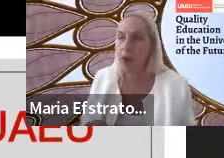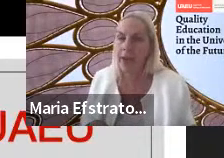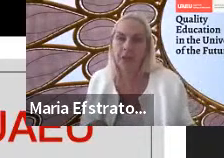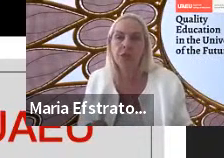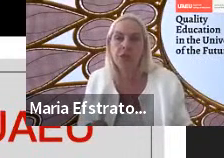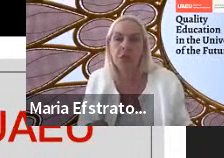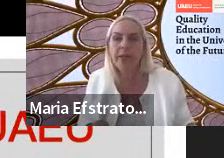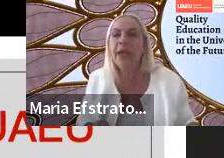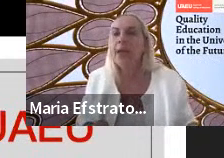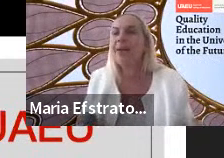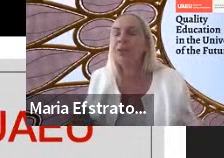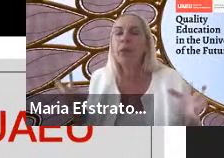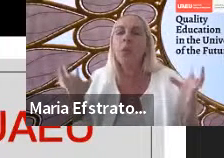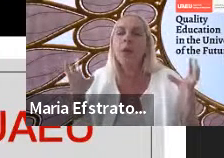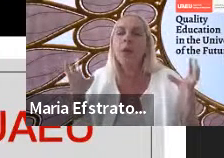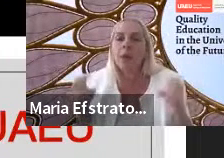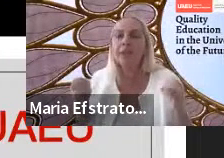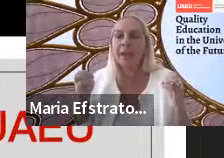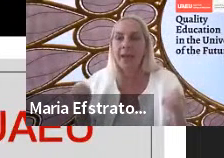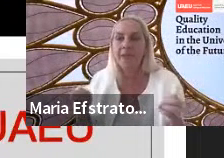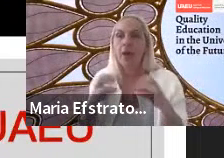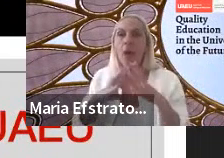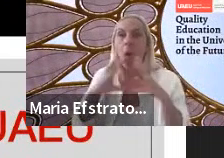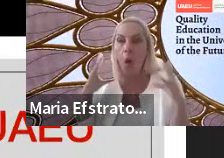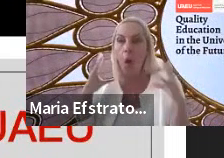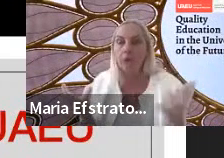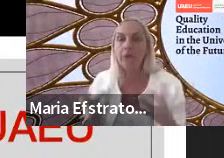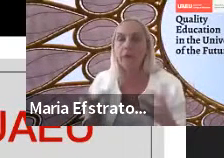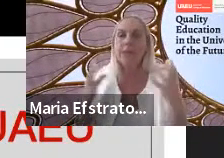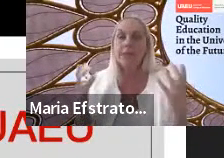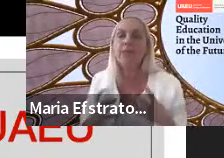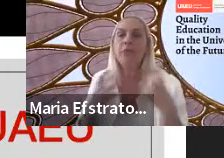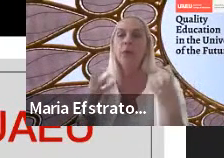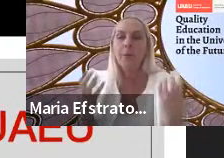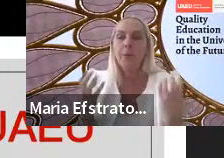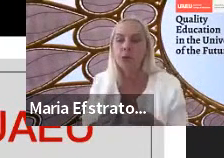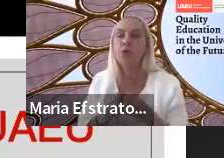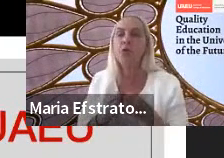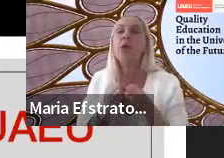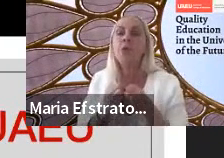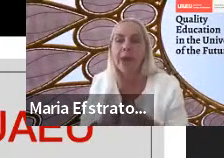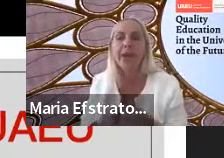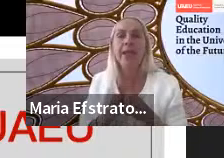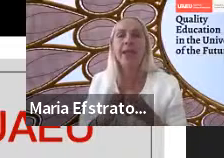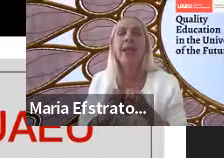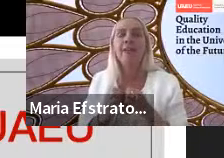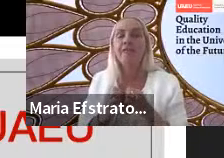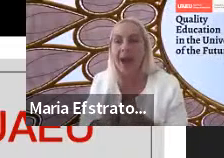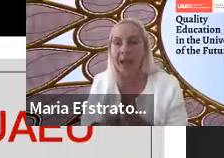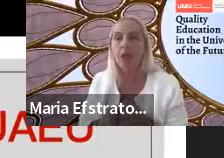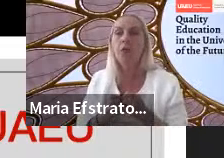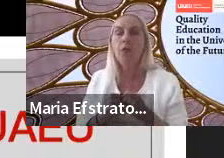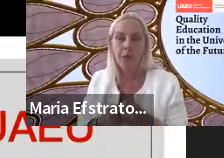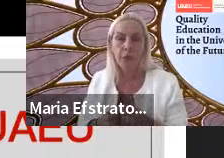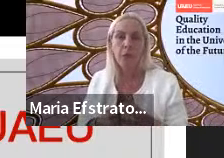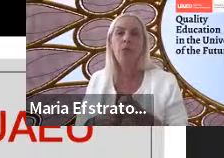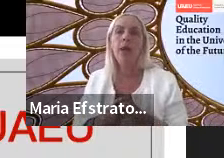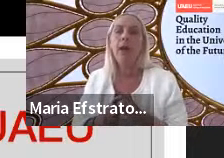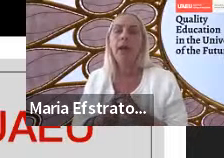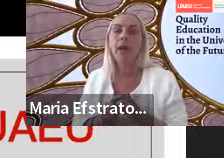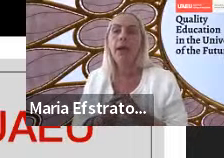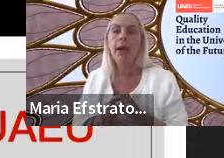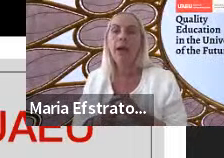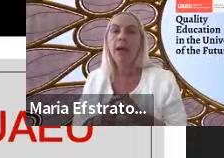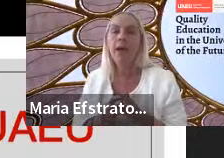easy way to do it, but we will not have all this information we really value